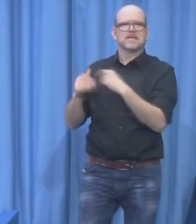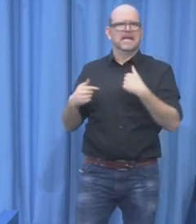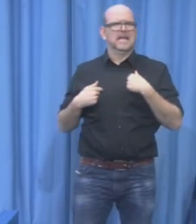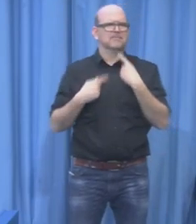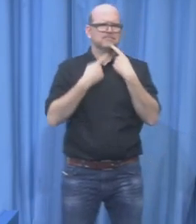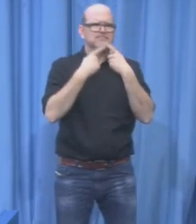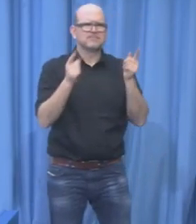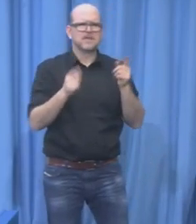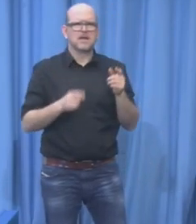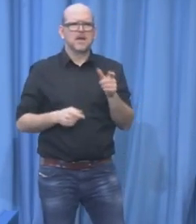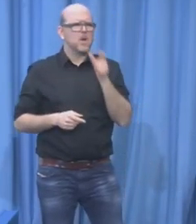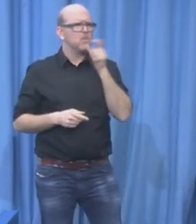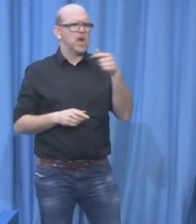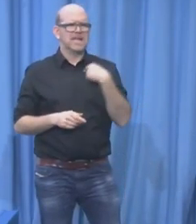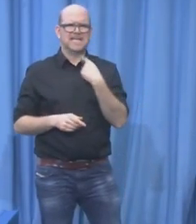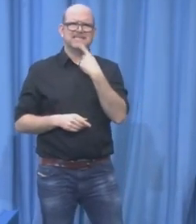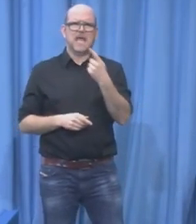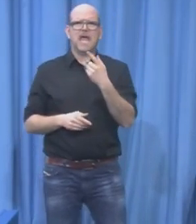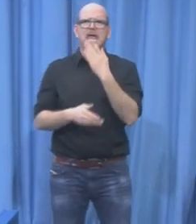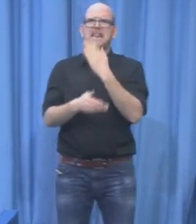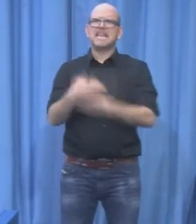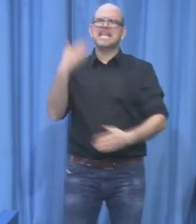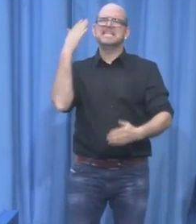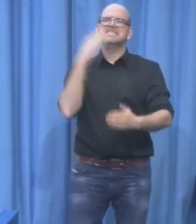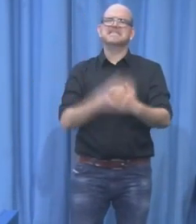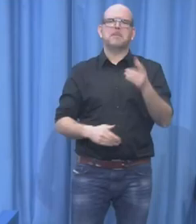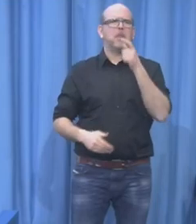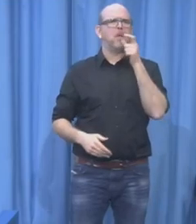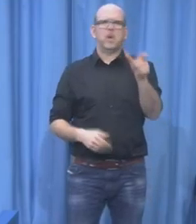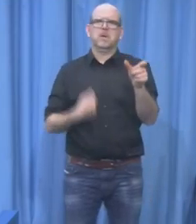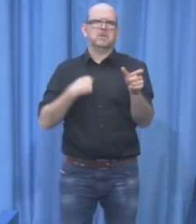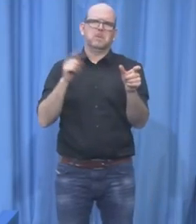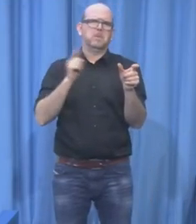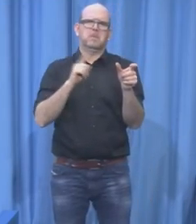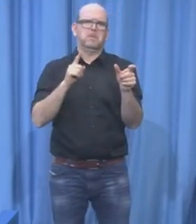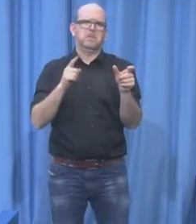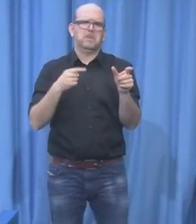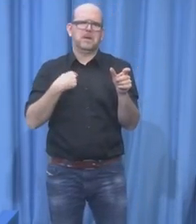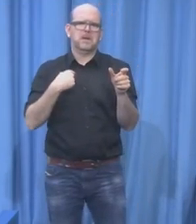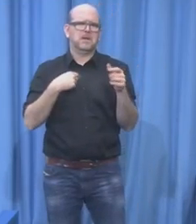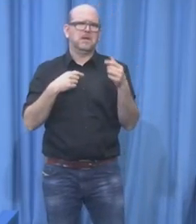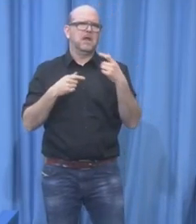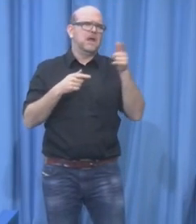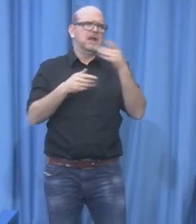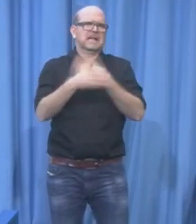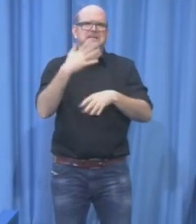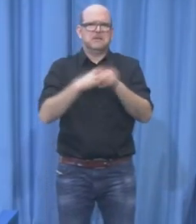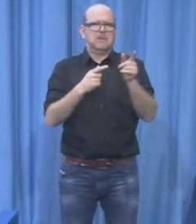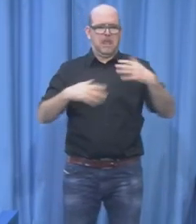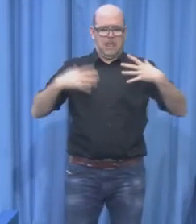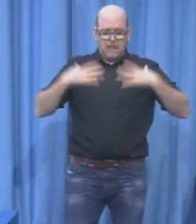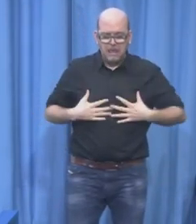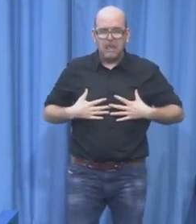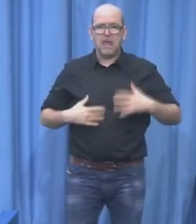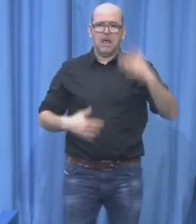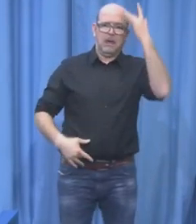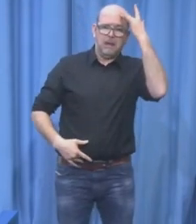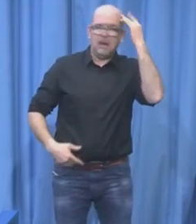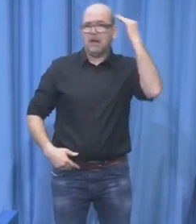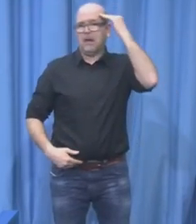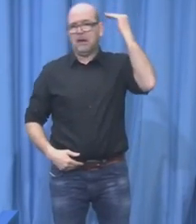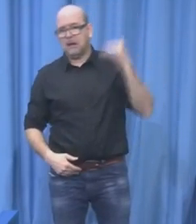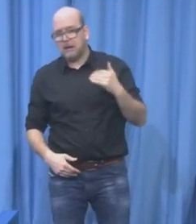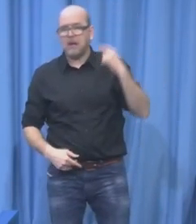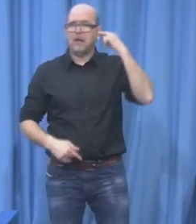an intellectual disability, physical disability, mental health illness, anything falls into that category. We give